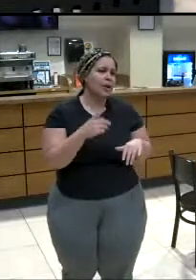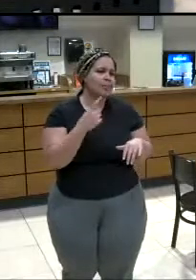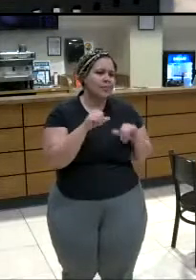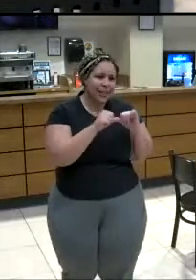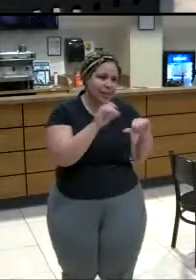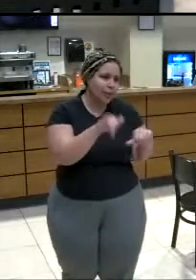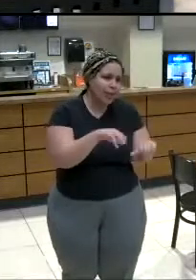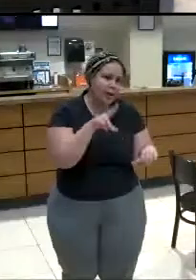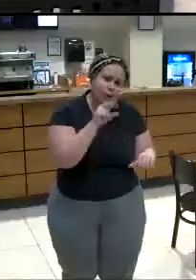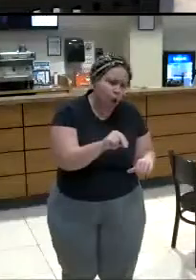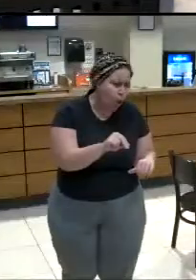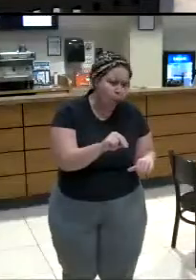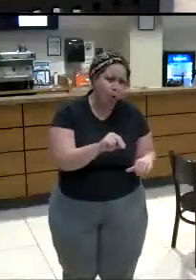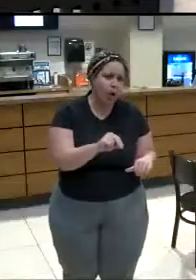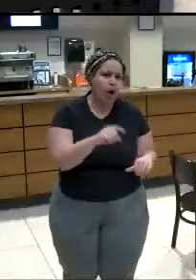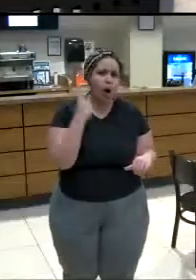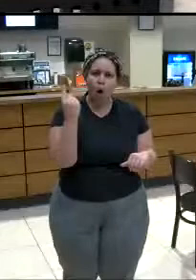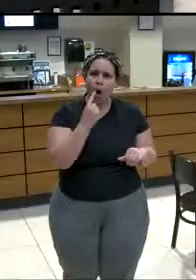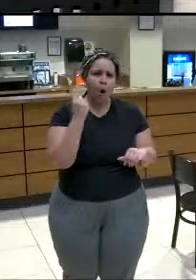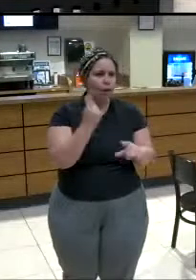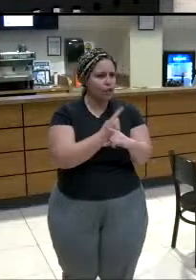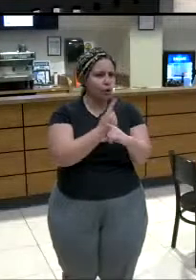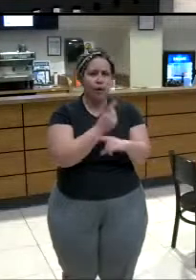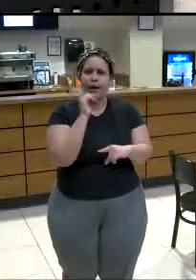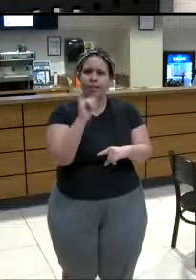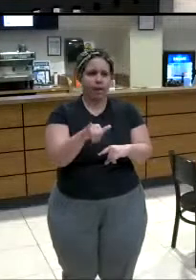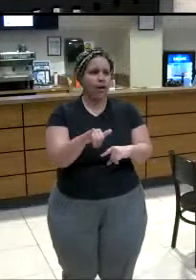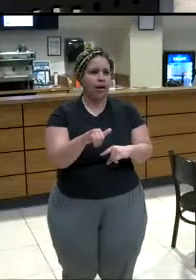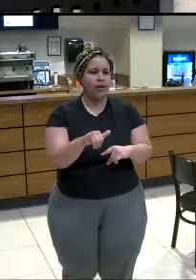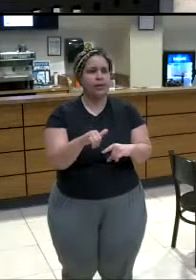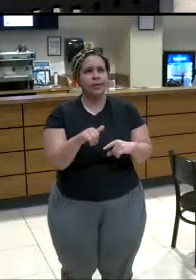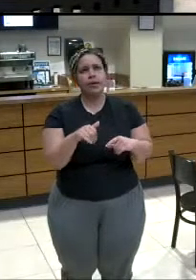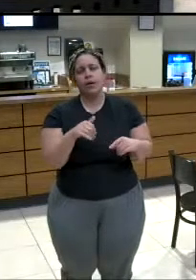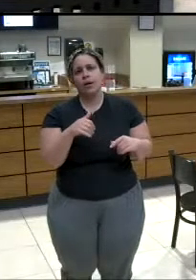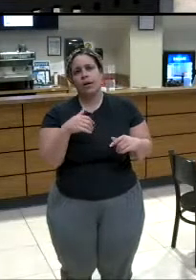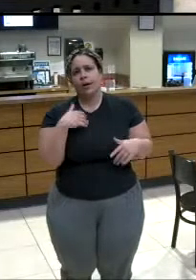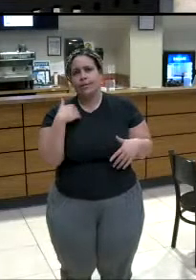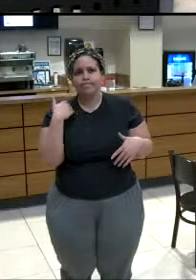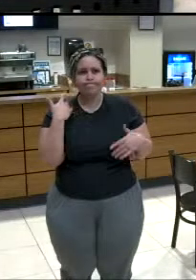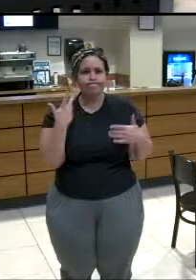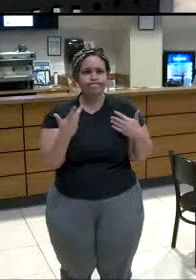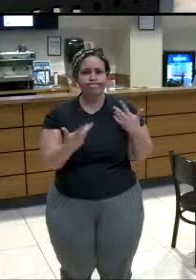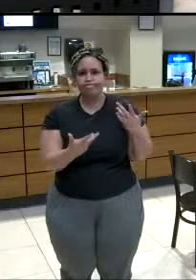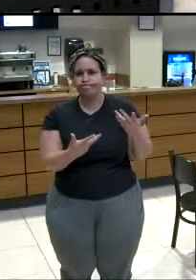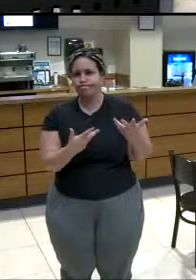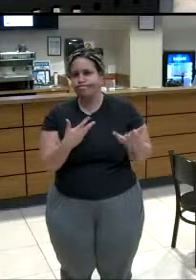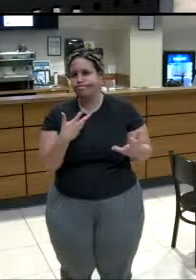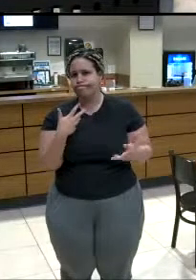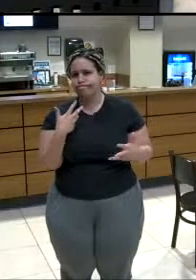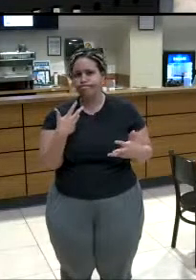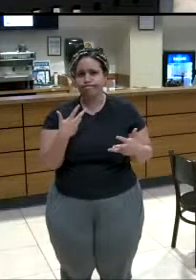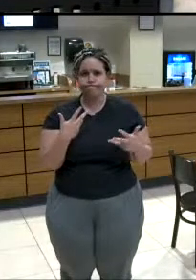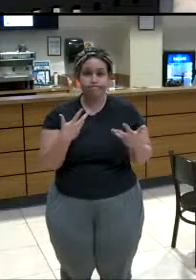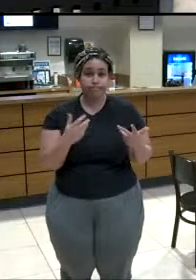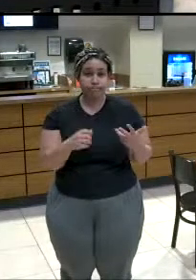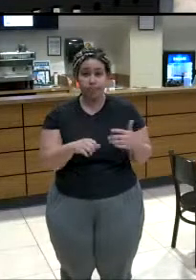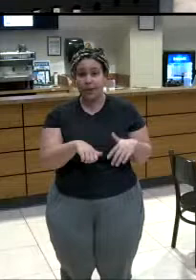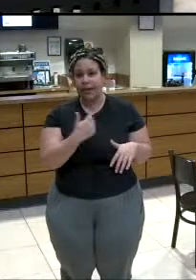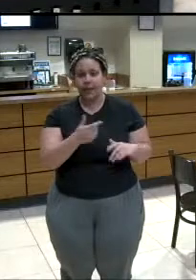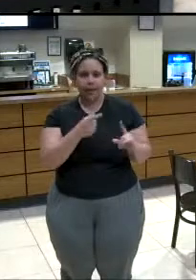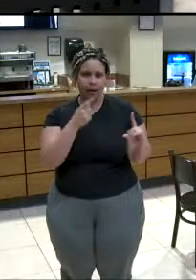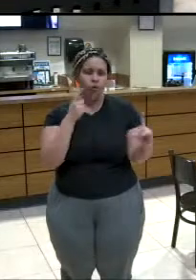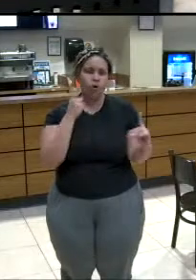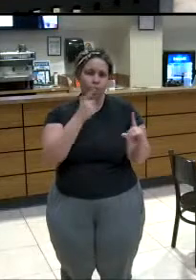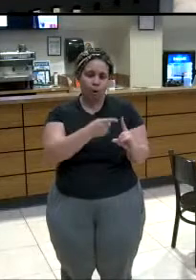would always correct if there's something blatant there, or if you know, anything that, but I think the goal